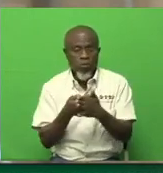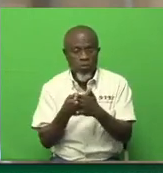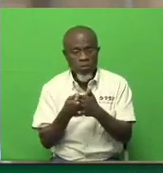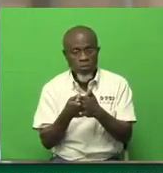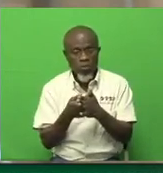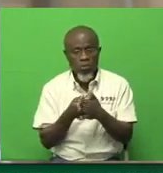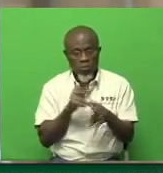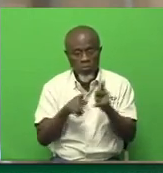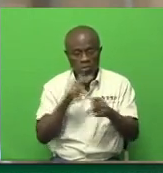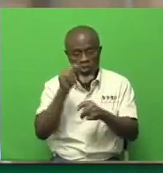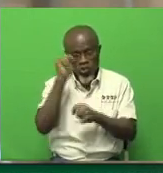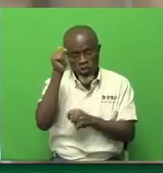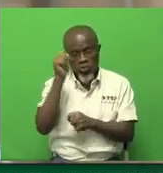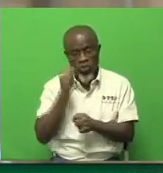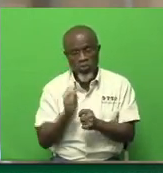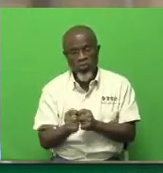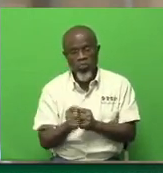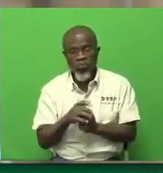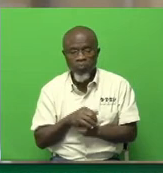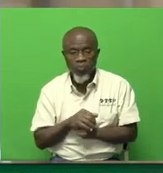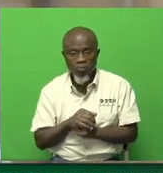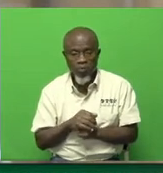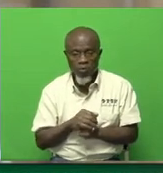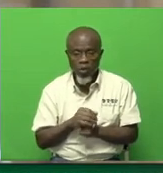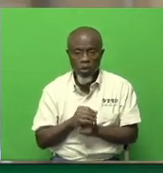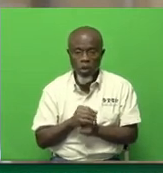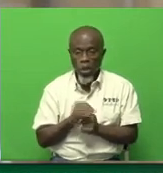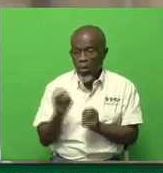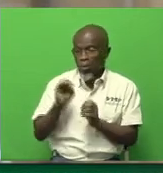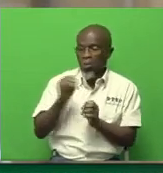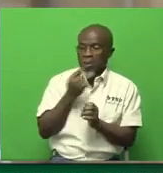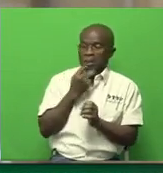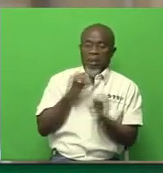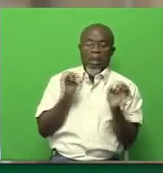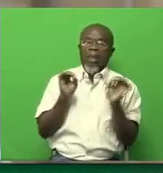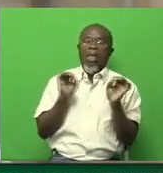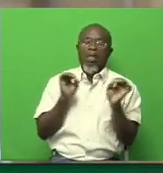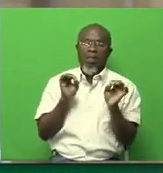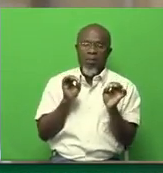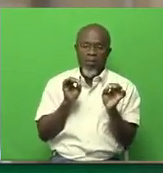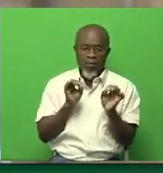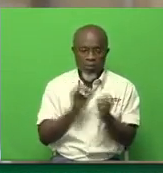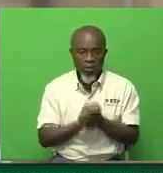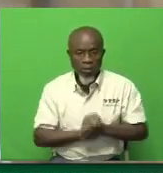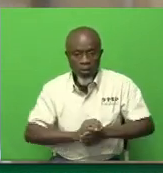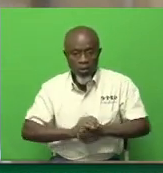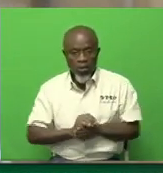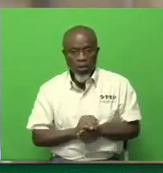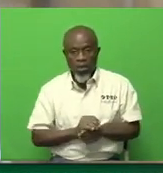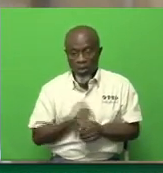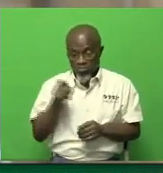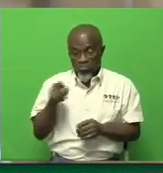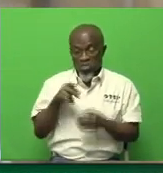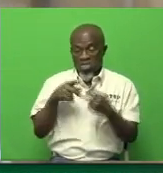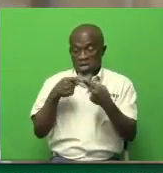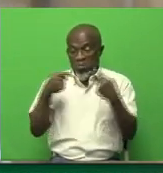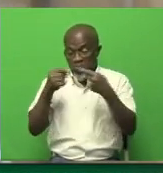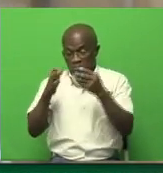that nobody talks about that and The Honorable leader of the opposition would have spent three hours